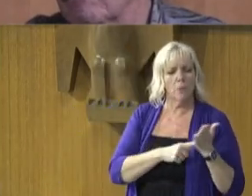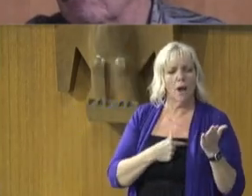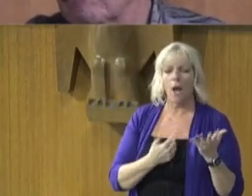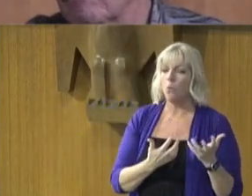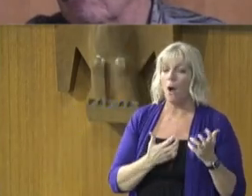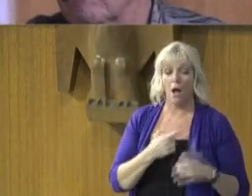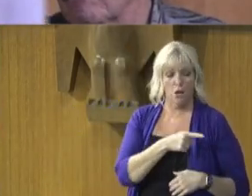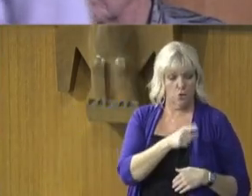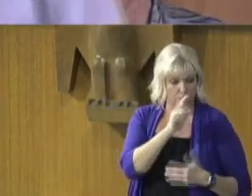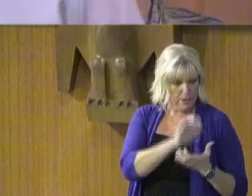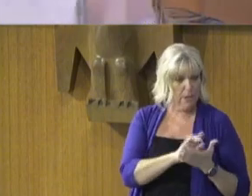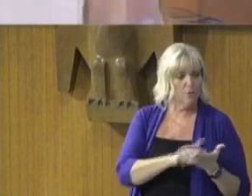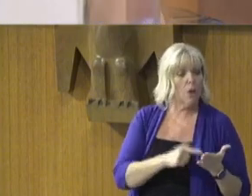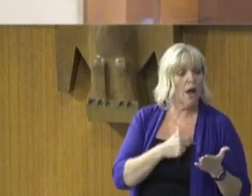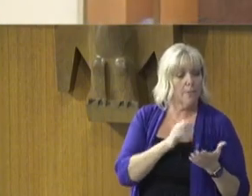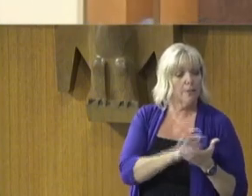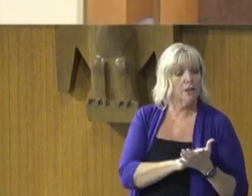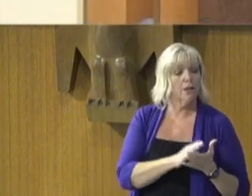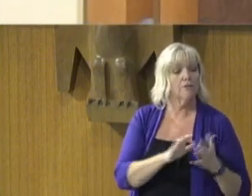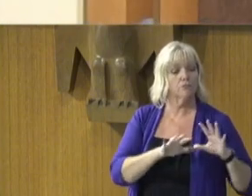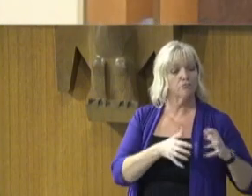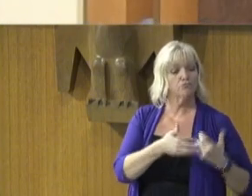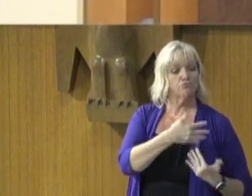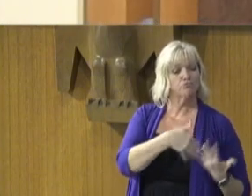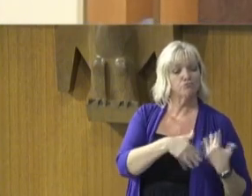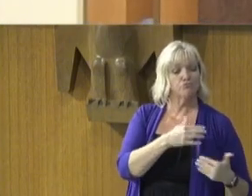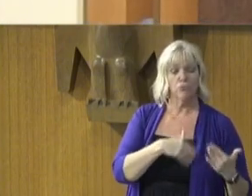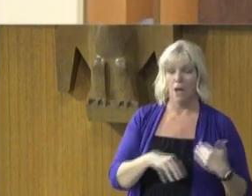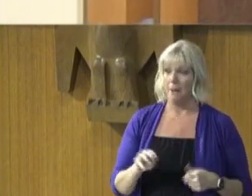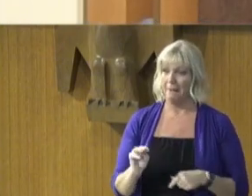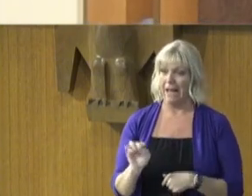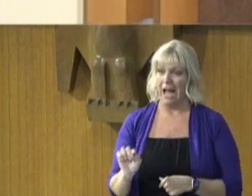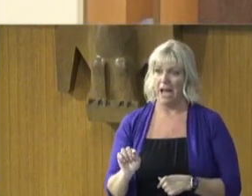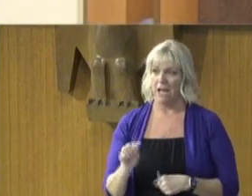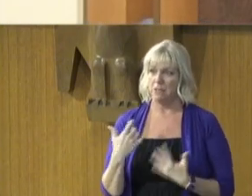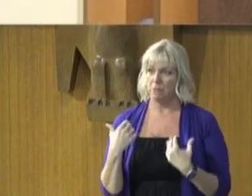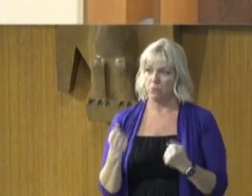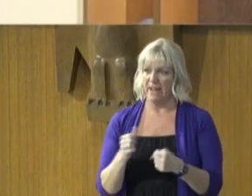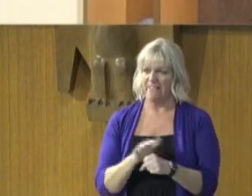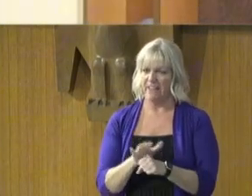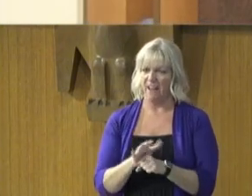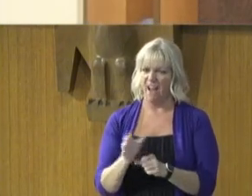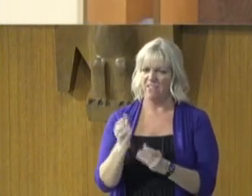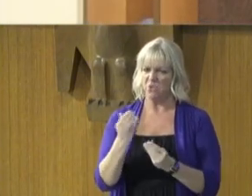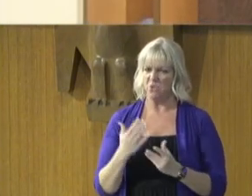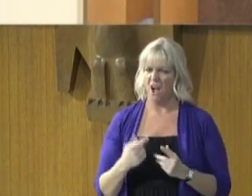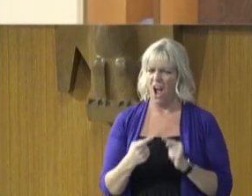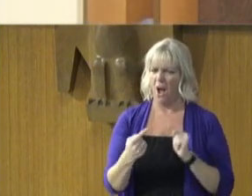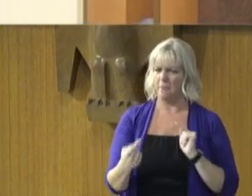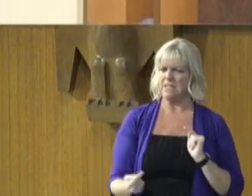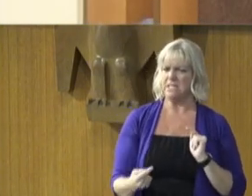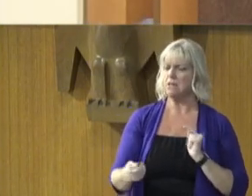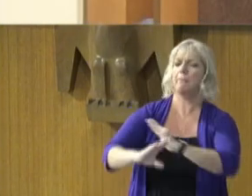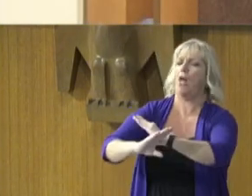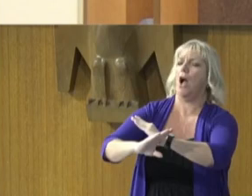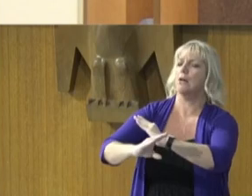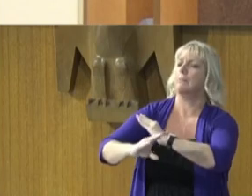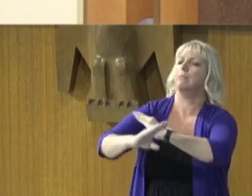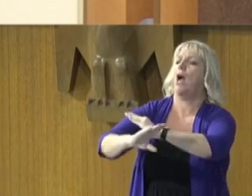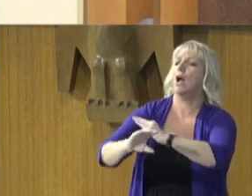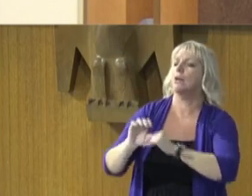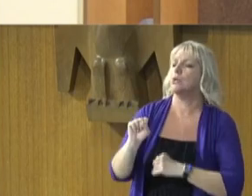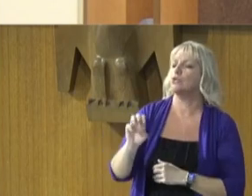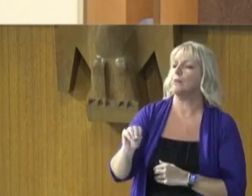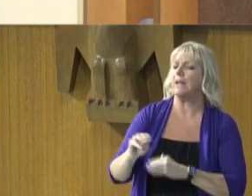believe what he believes. And when someone like Micaiah is brave enough to say the opposite, Ahab wants to block him from his social